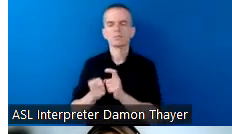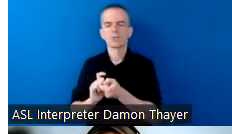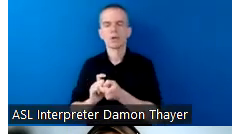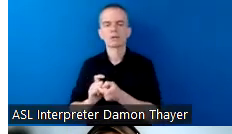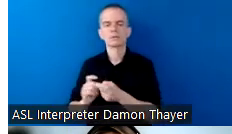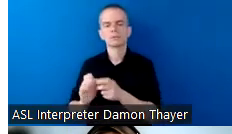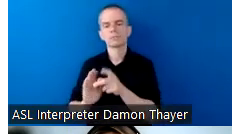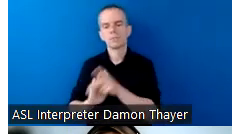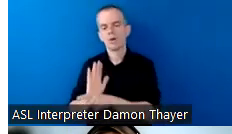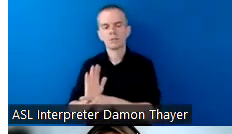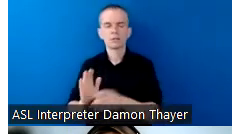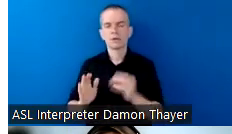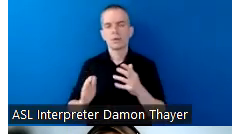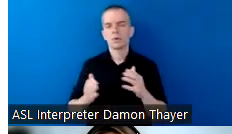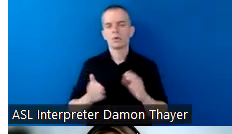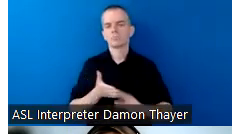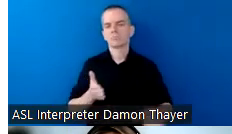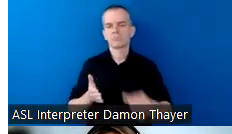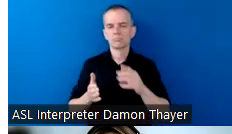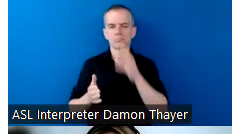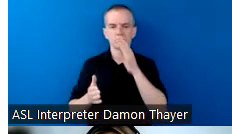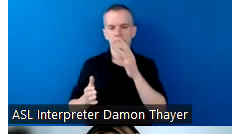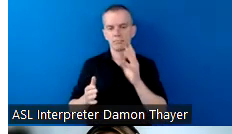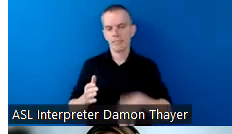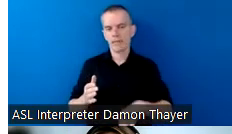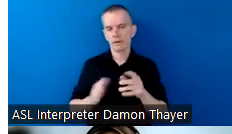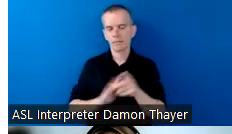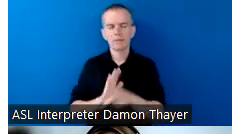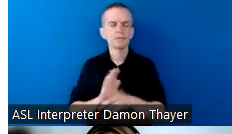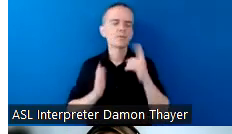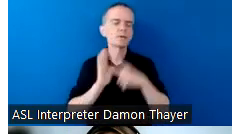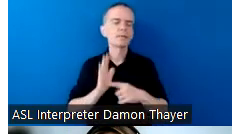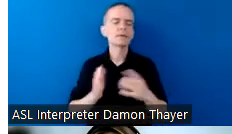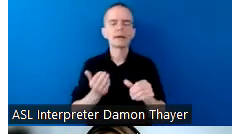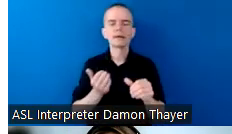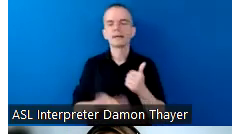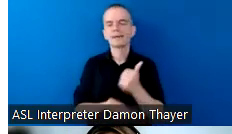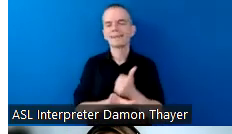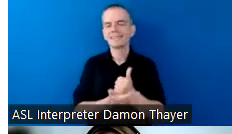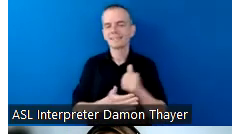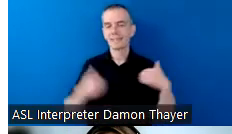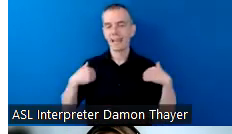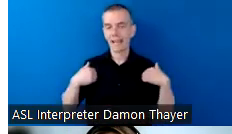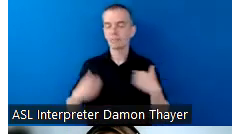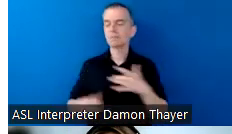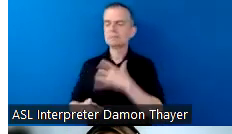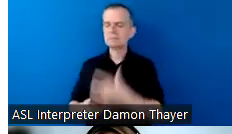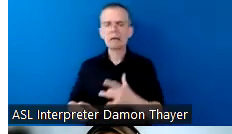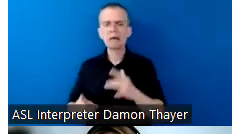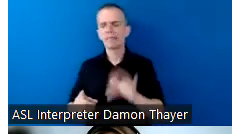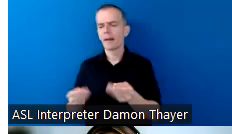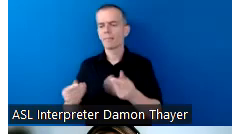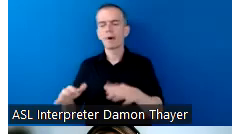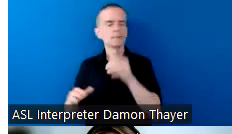a request for a reasonable accommodation to have an assistance animal on a property that usually does not allow animals.